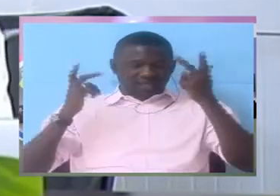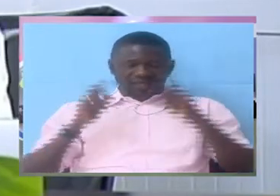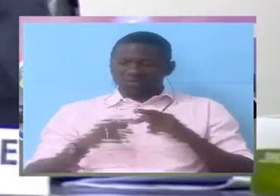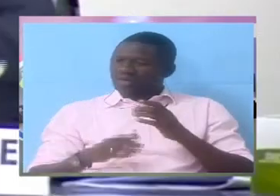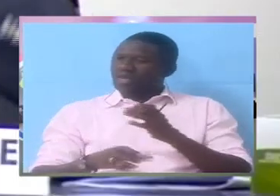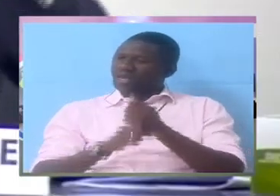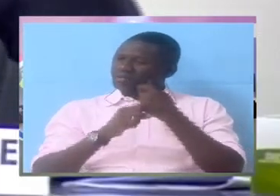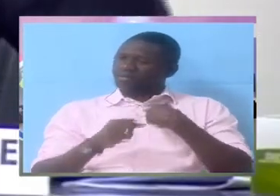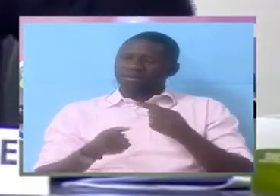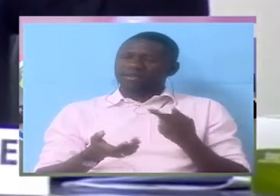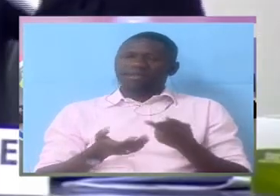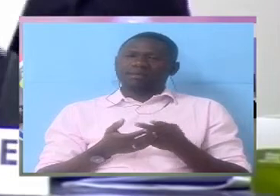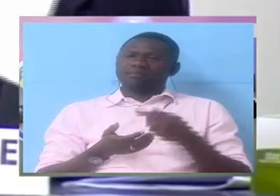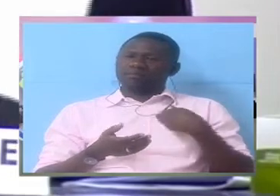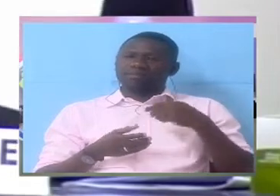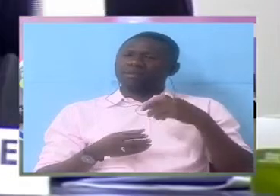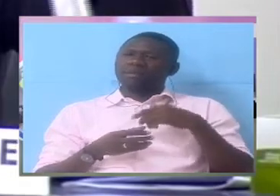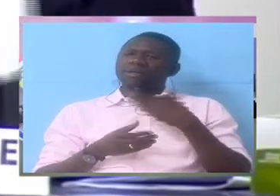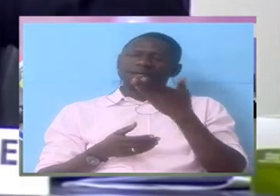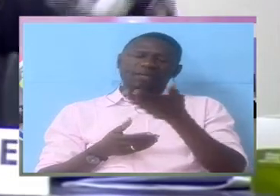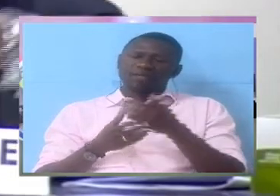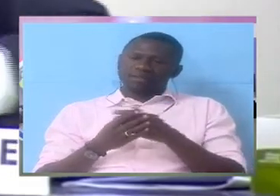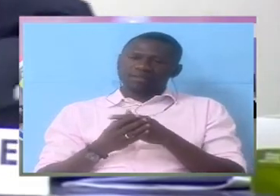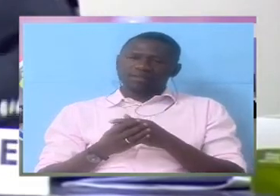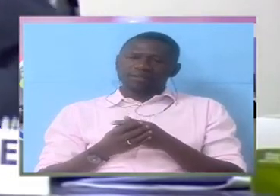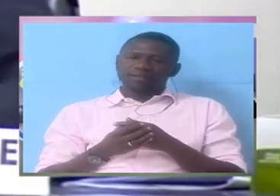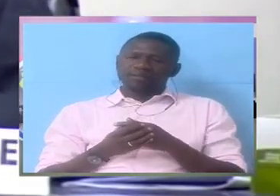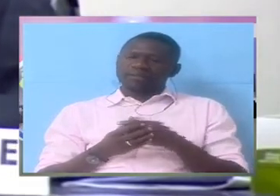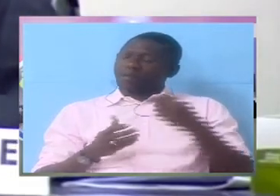Statement. Mr. Witness, you wrote your statement yesterday.